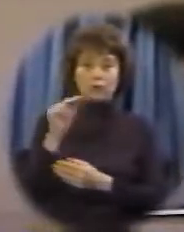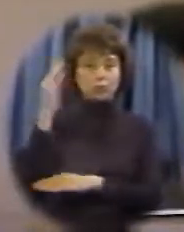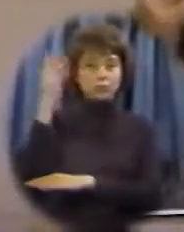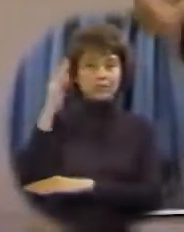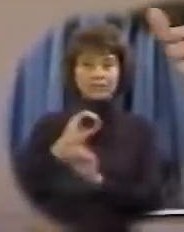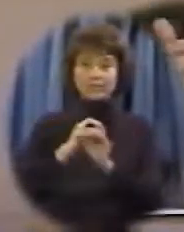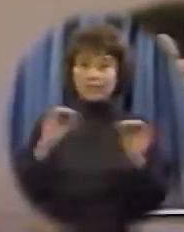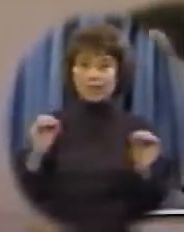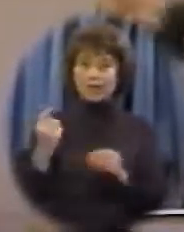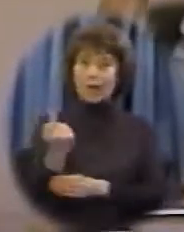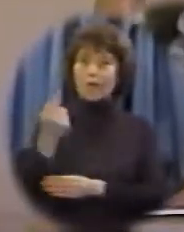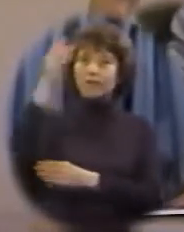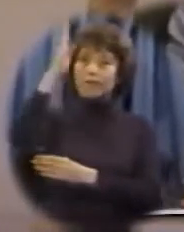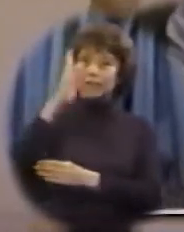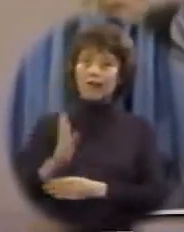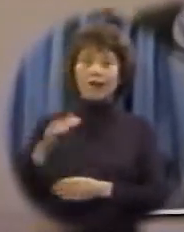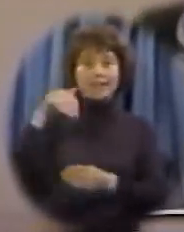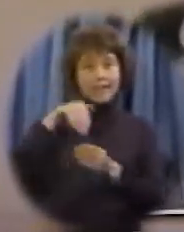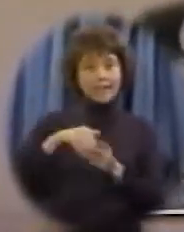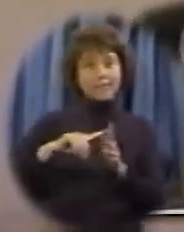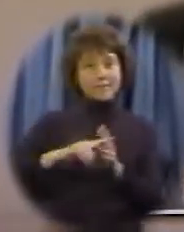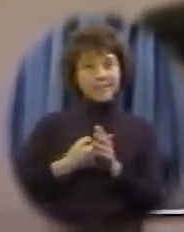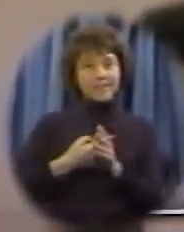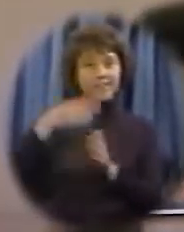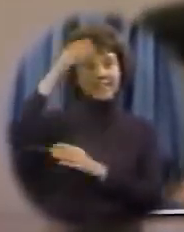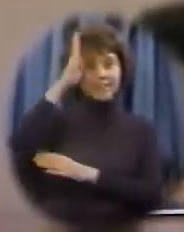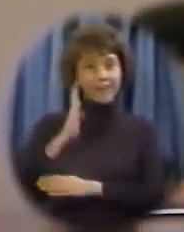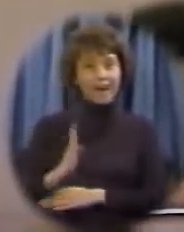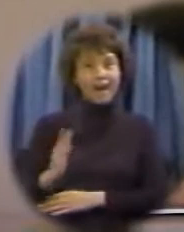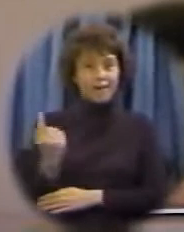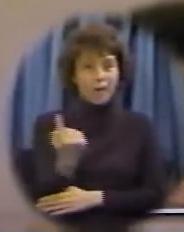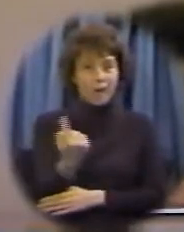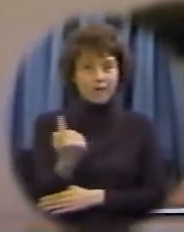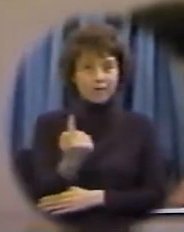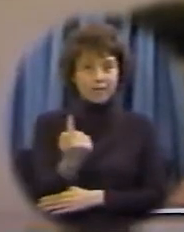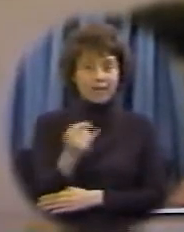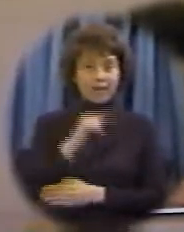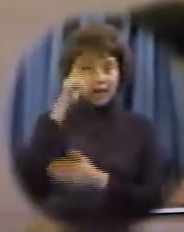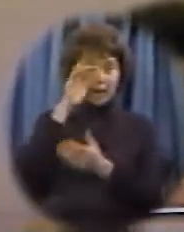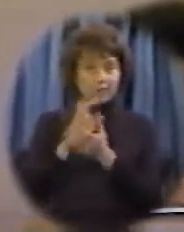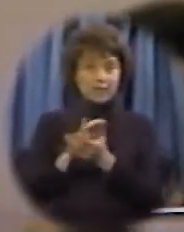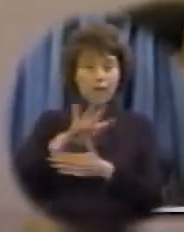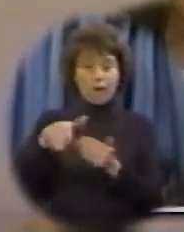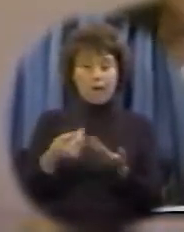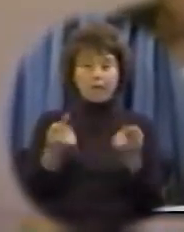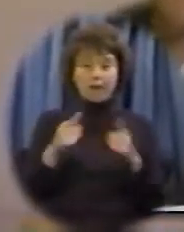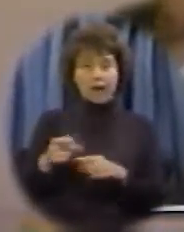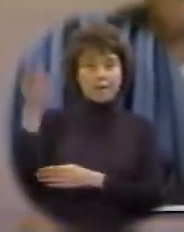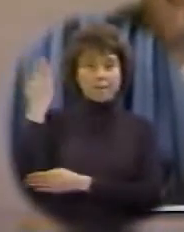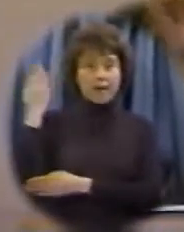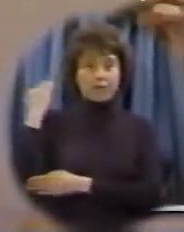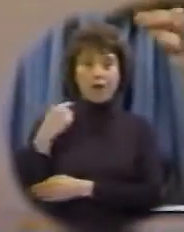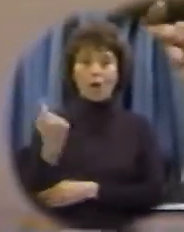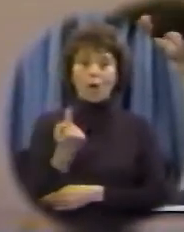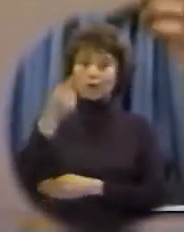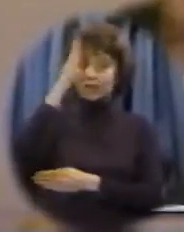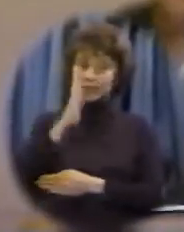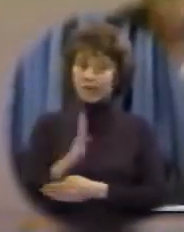God. Just God. In the beginning, God. And I believe that all that went on back there, only God knows